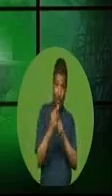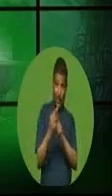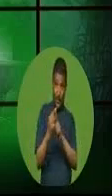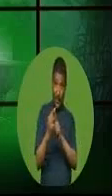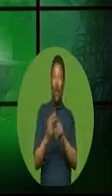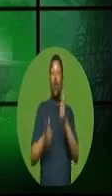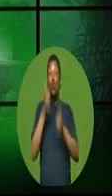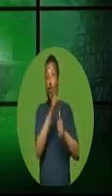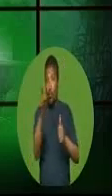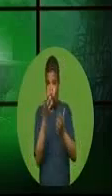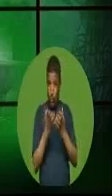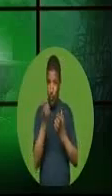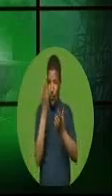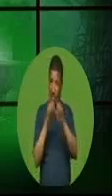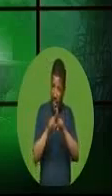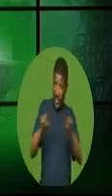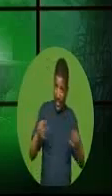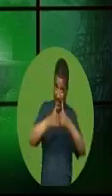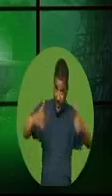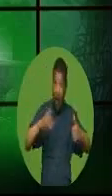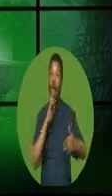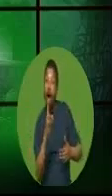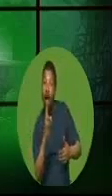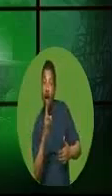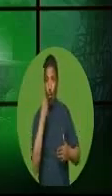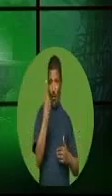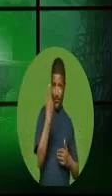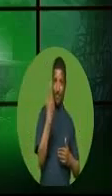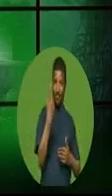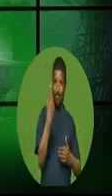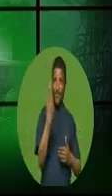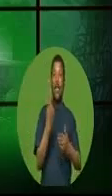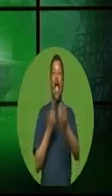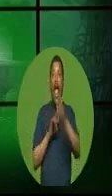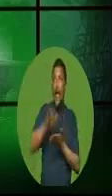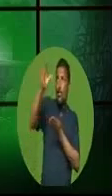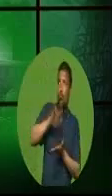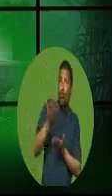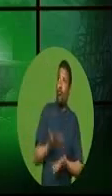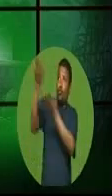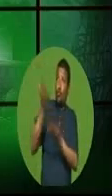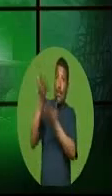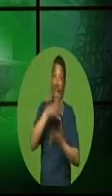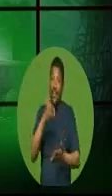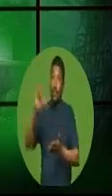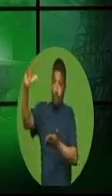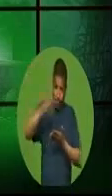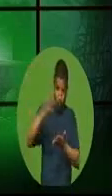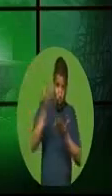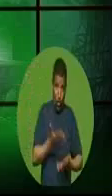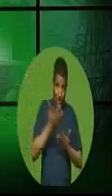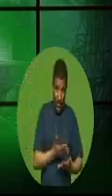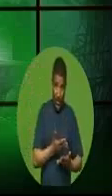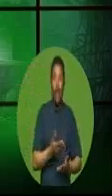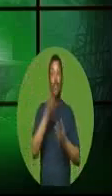which I want you to differentiate are 1. Exports and imports, and